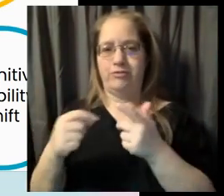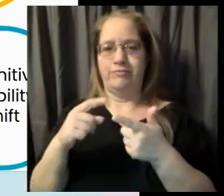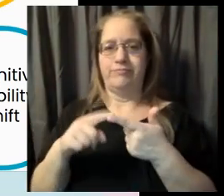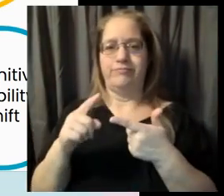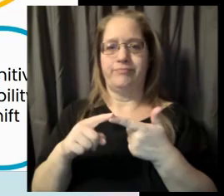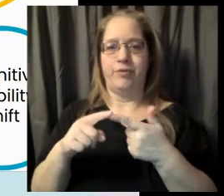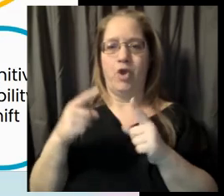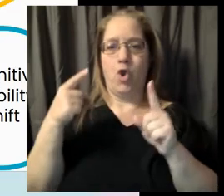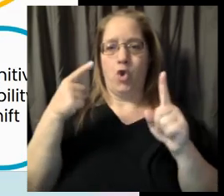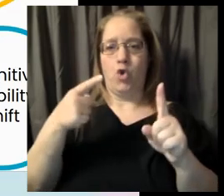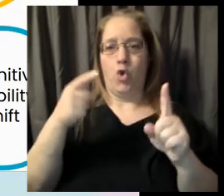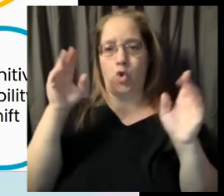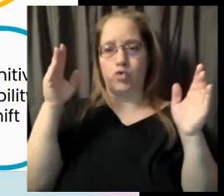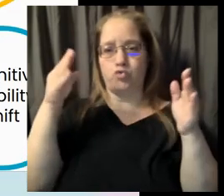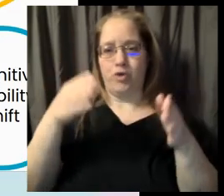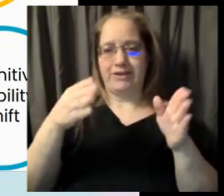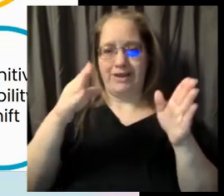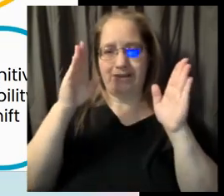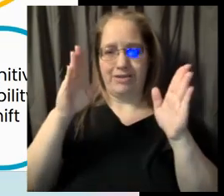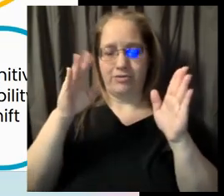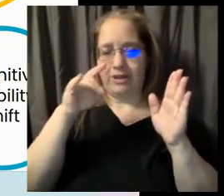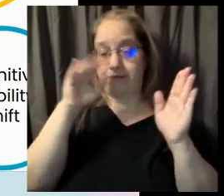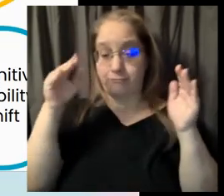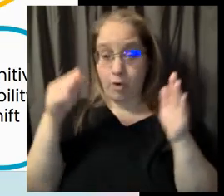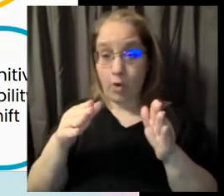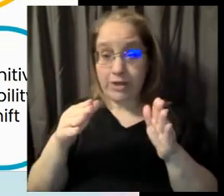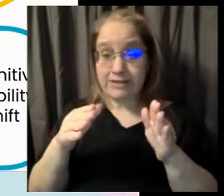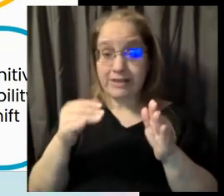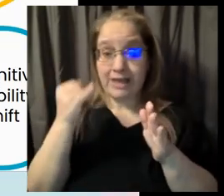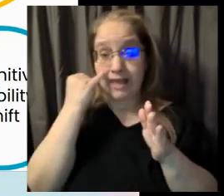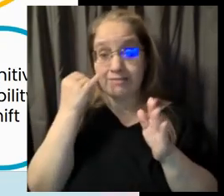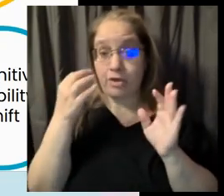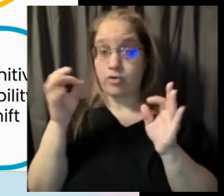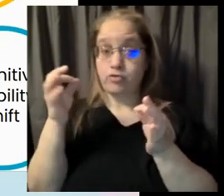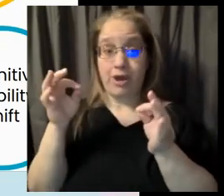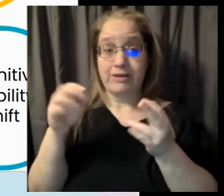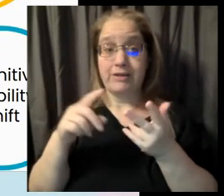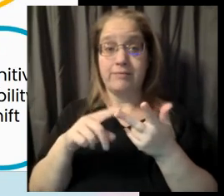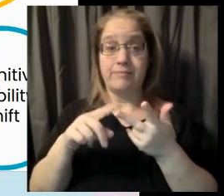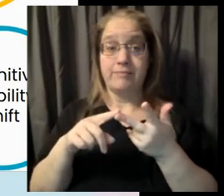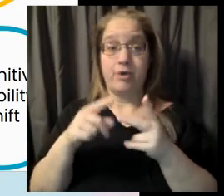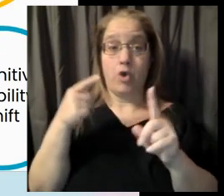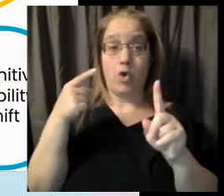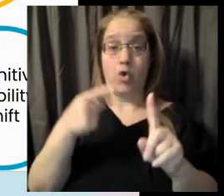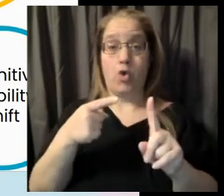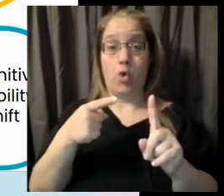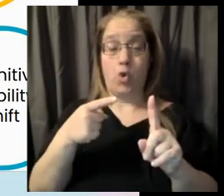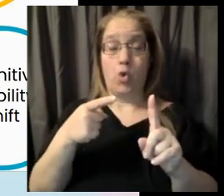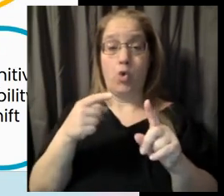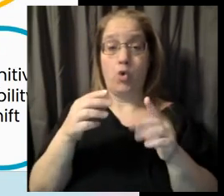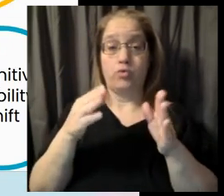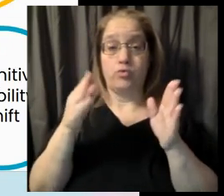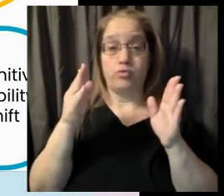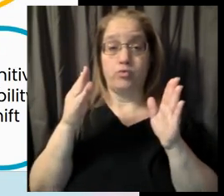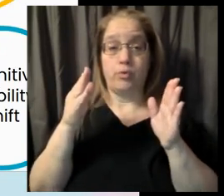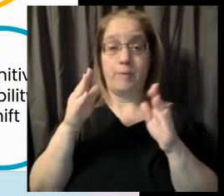which allows children to stay focused on tasks even if they are distracted; goal-directed persistence allows